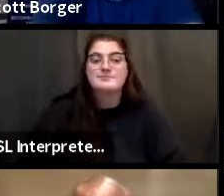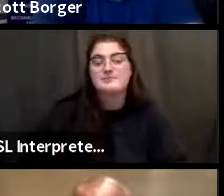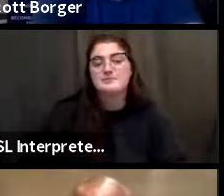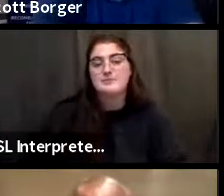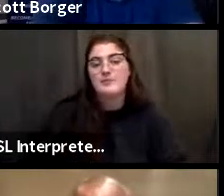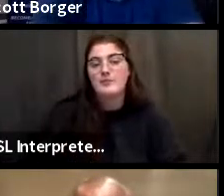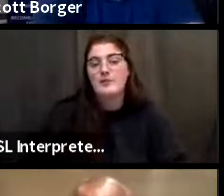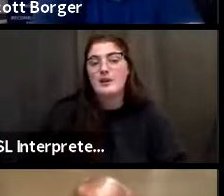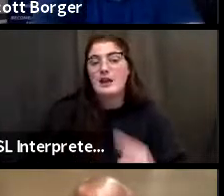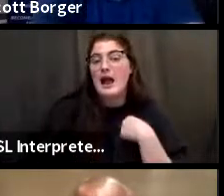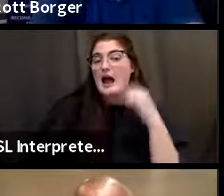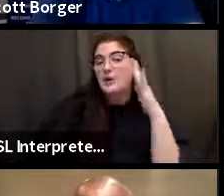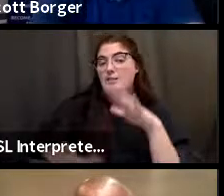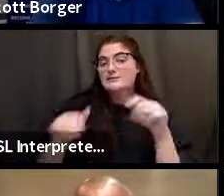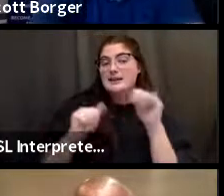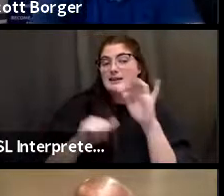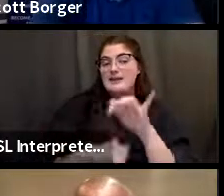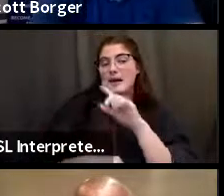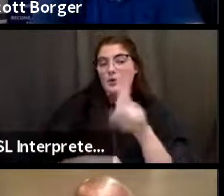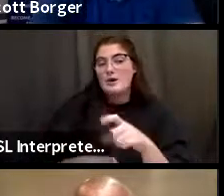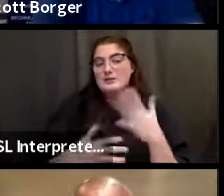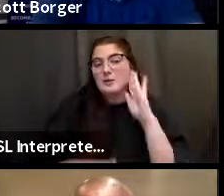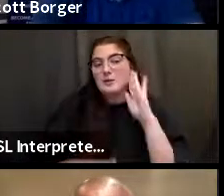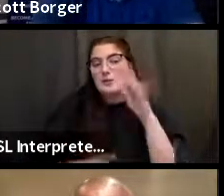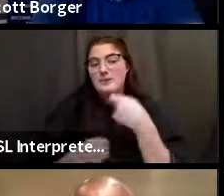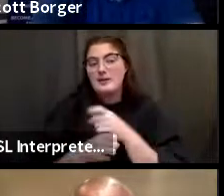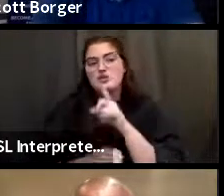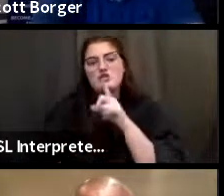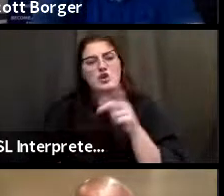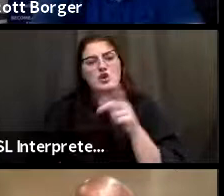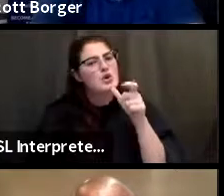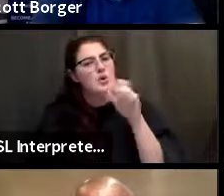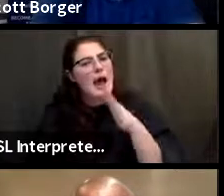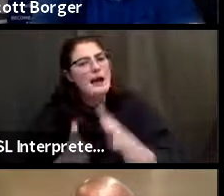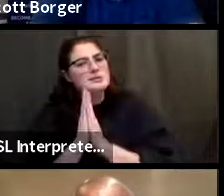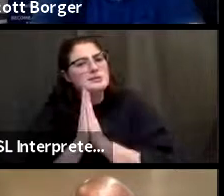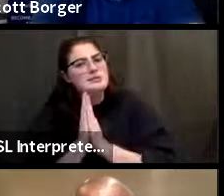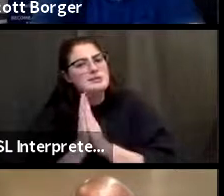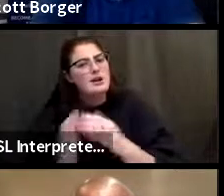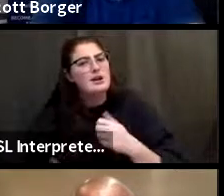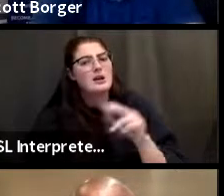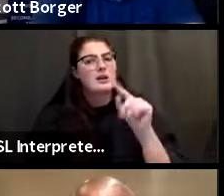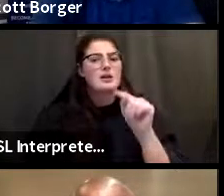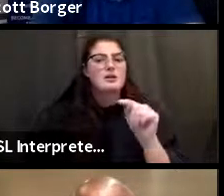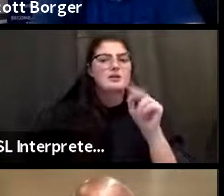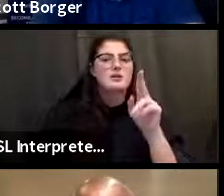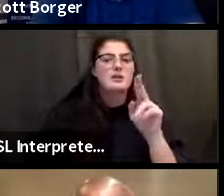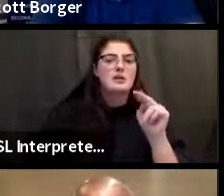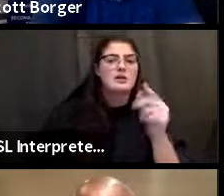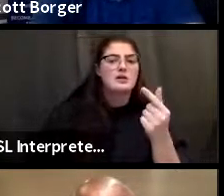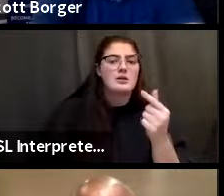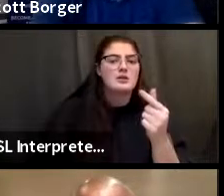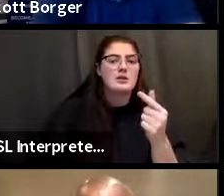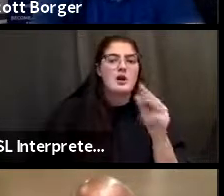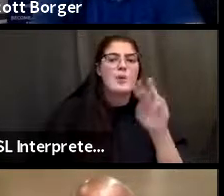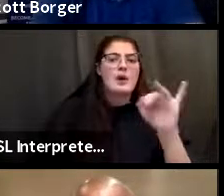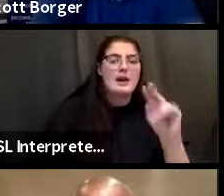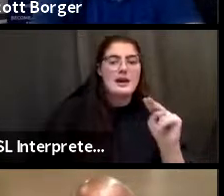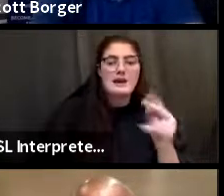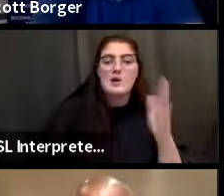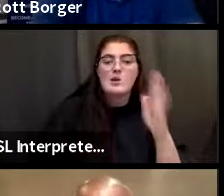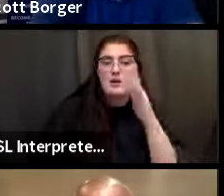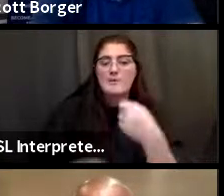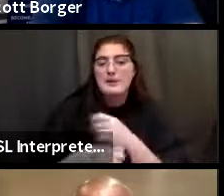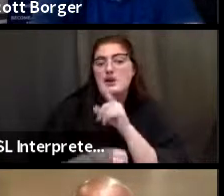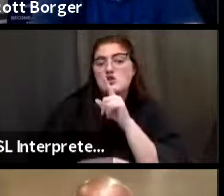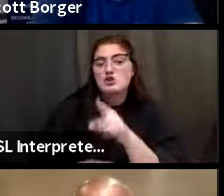I'll take that question, and I'll make sure that who asked that. I'm sorry. Tung Nguyen. Okay, we'll make sure that we get back